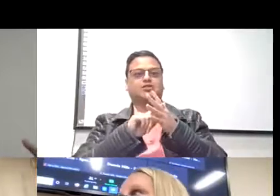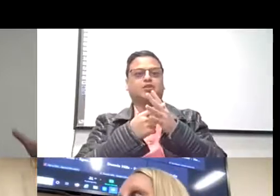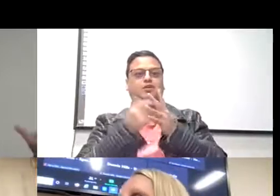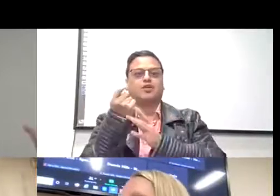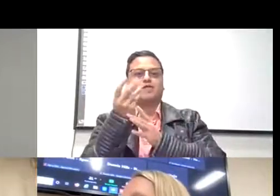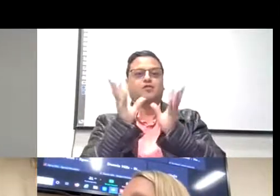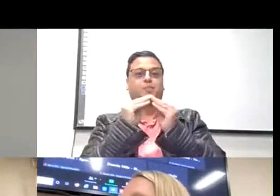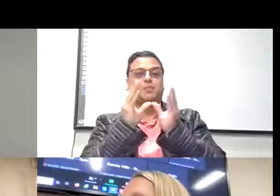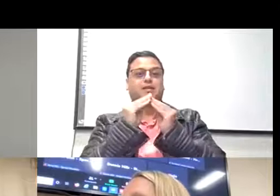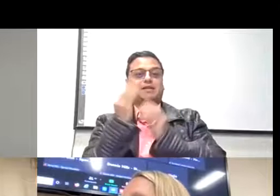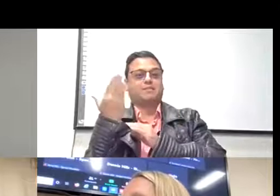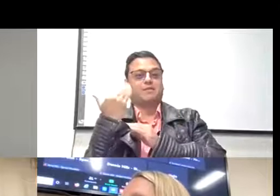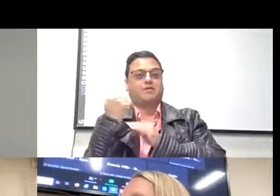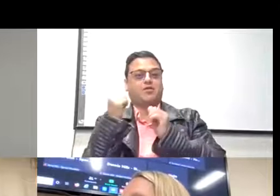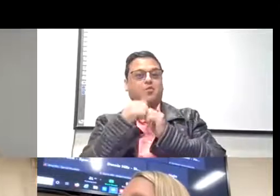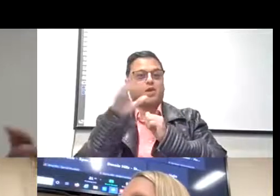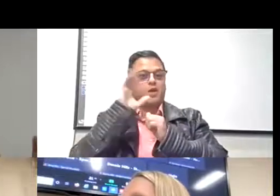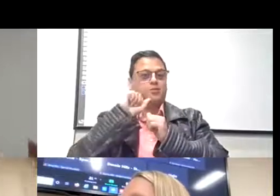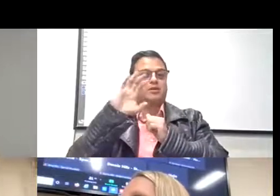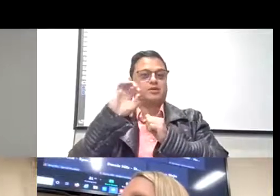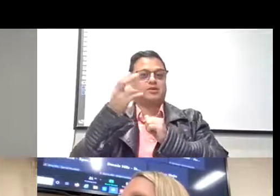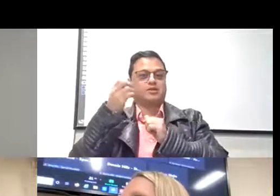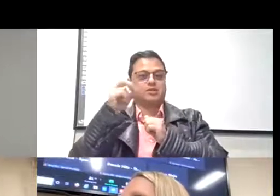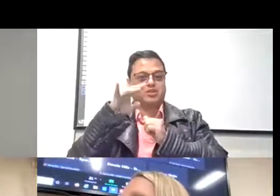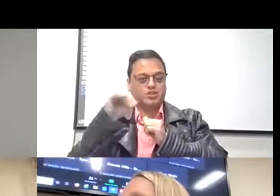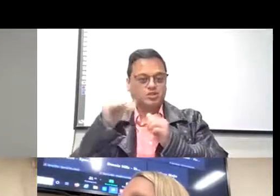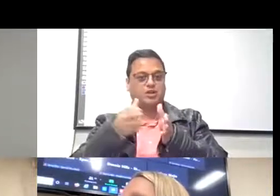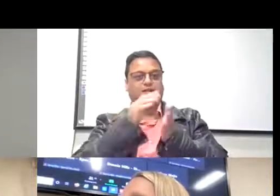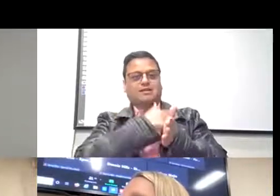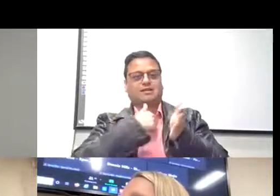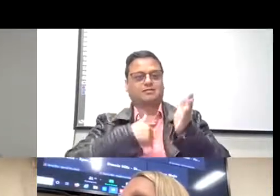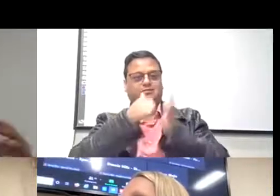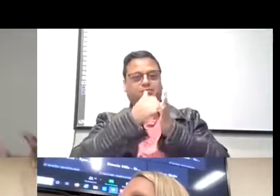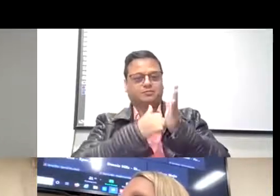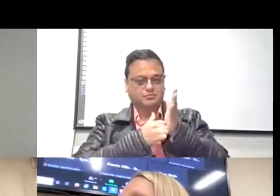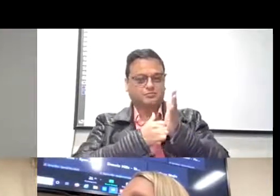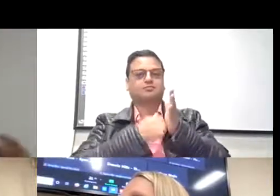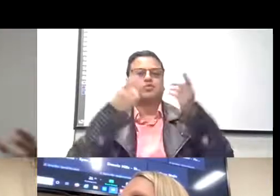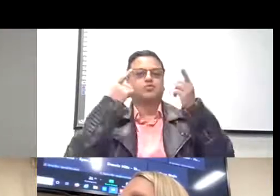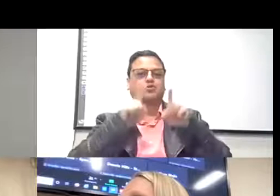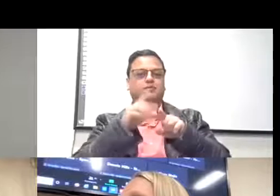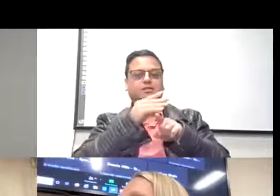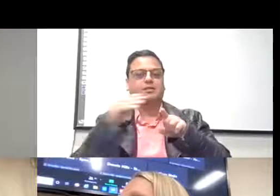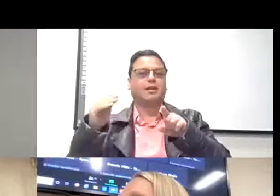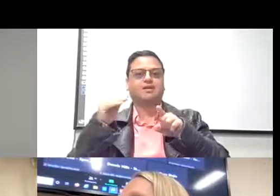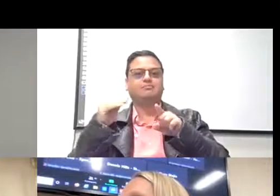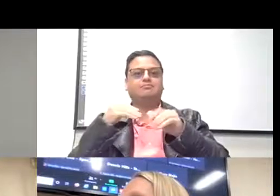meetings back with President Chin asking for us to agendize project labor agreements and construction